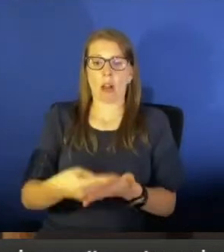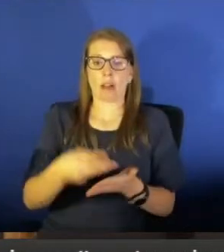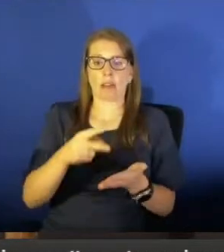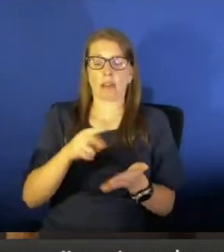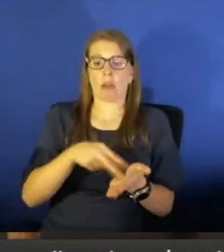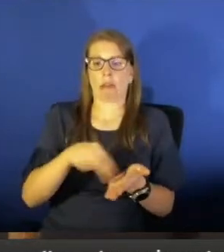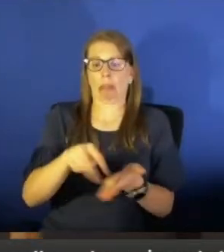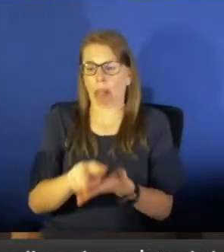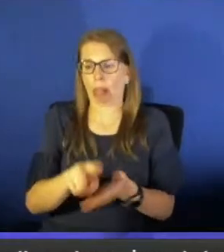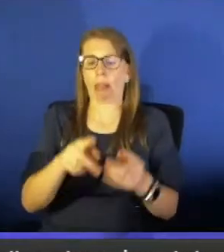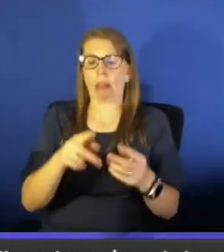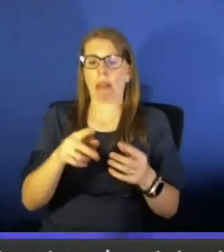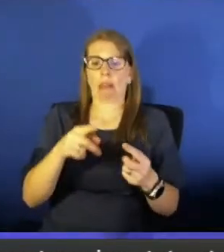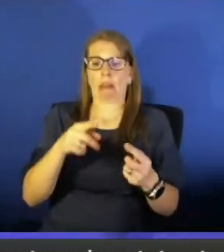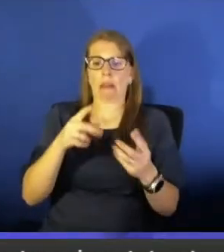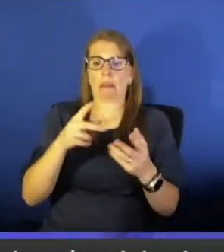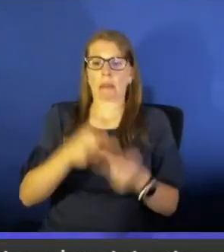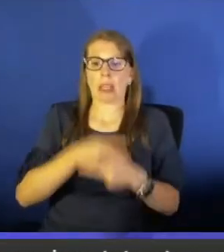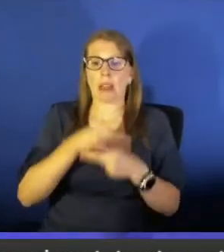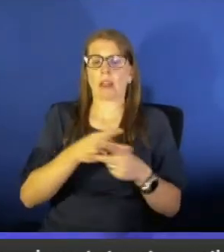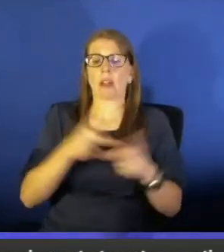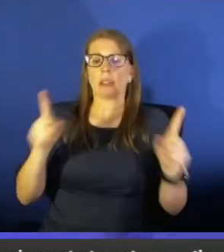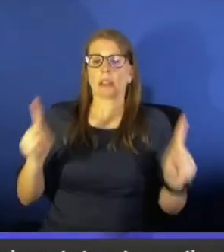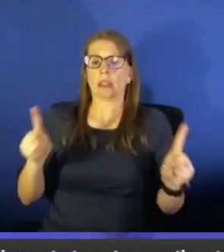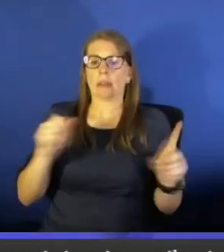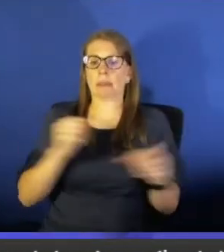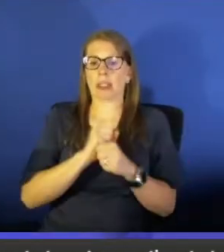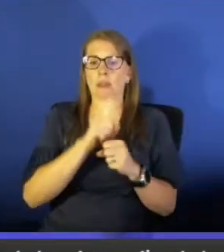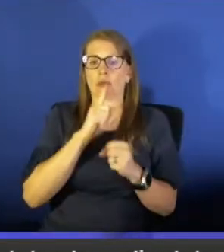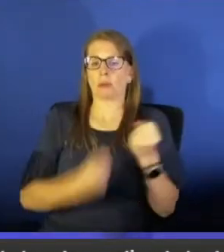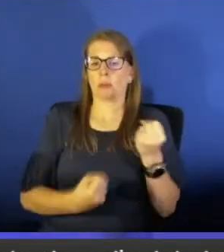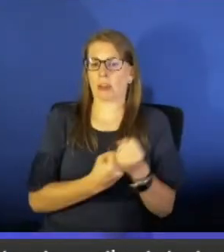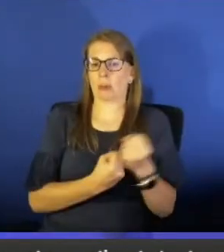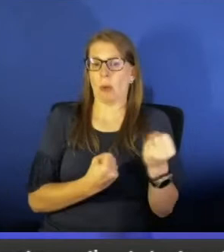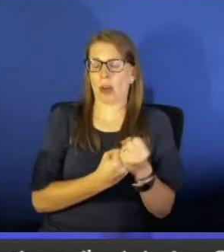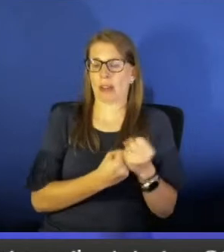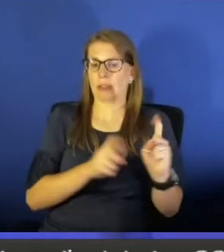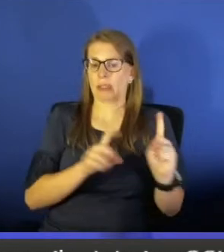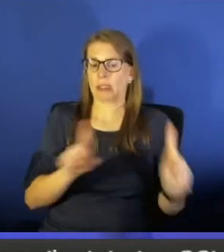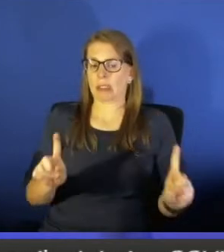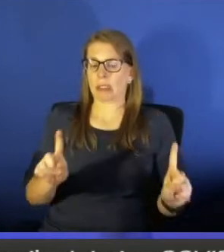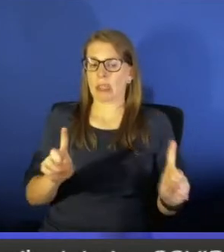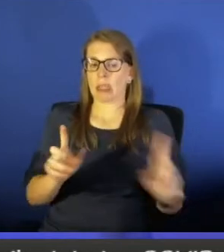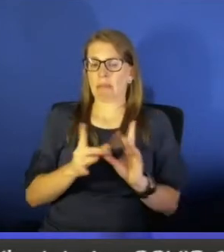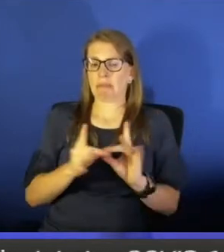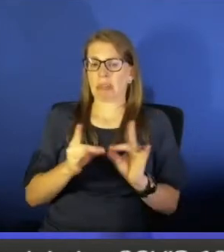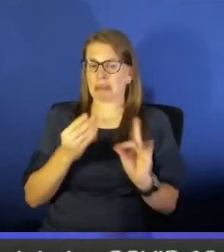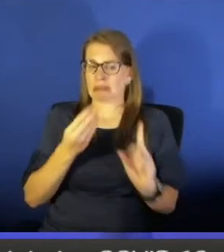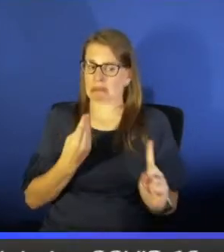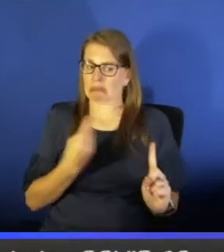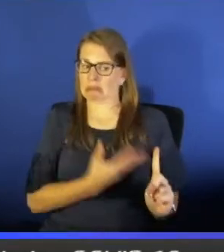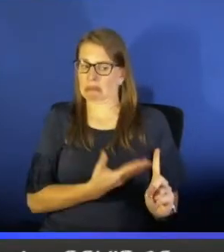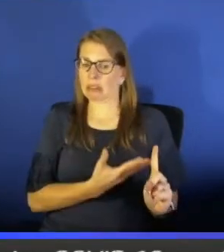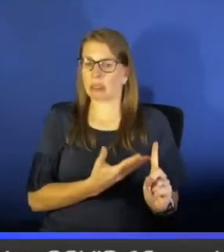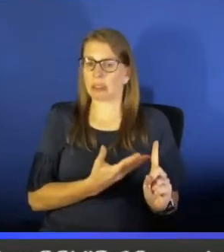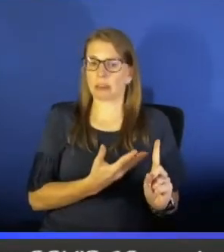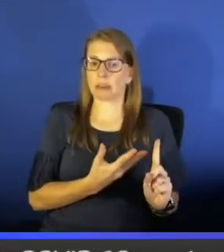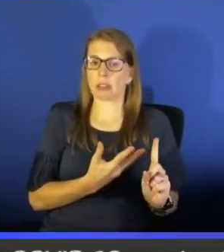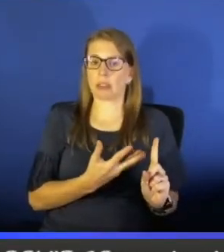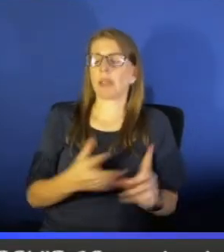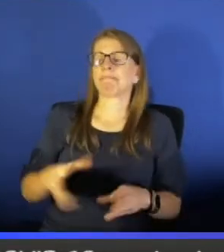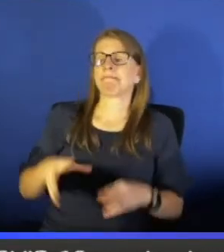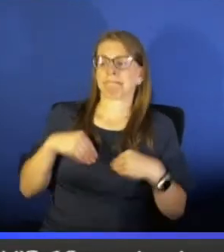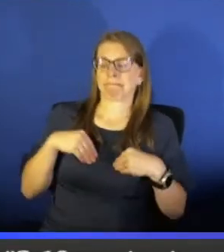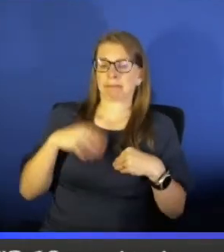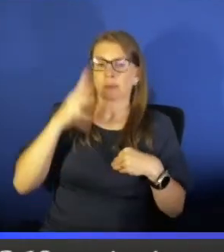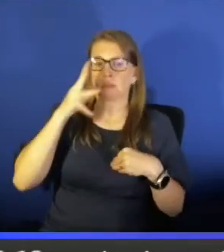of hovering and really ensuring that we're being supportive and getting our message across in a way that's well received. And the truth is, it's not